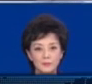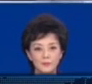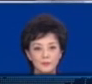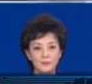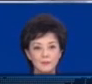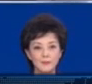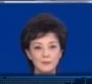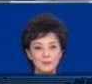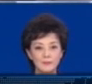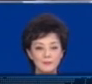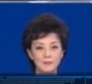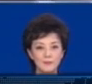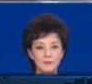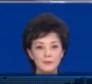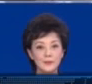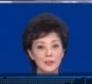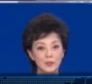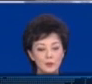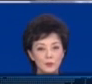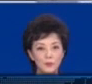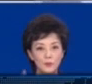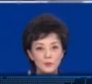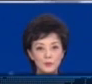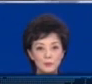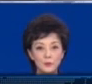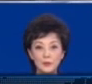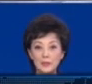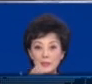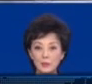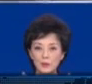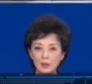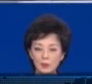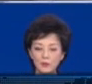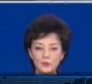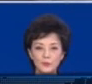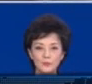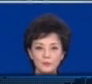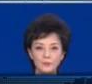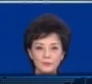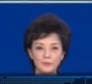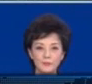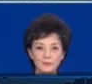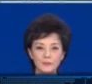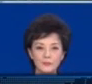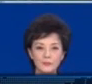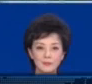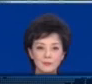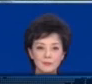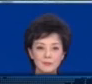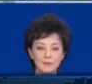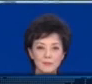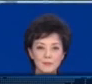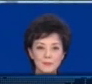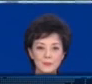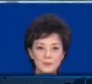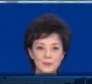experiences, and we could see some countries already have some cluster outbreak. I want to understand whether China will offer some assistance